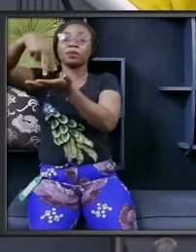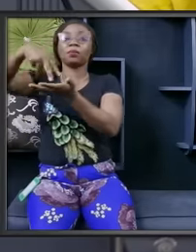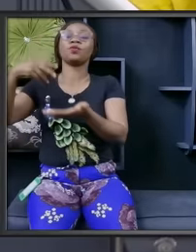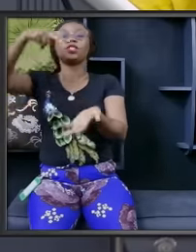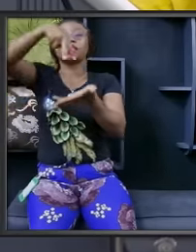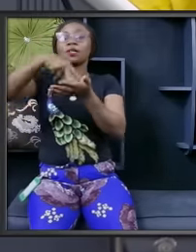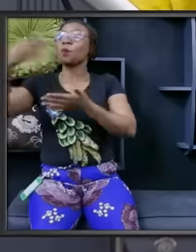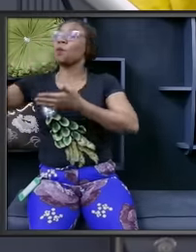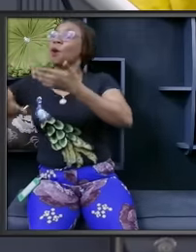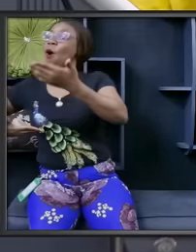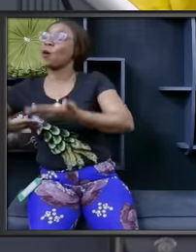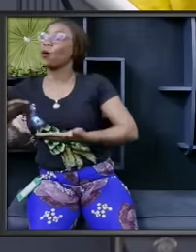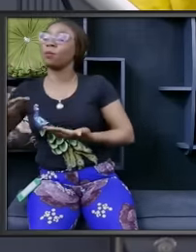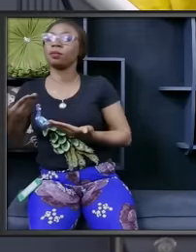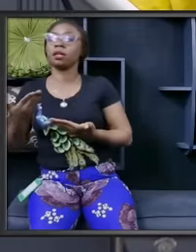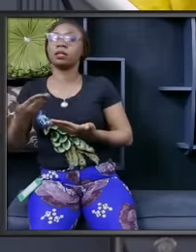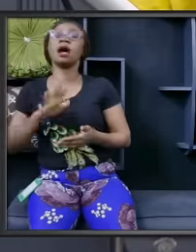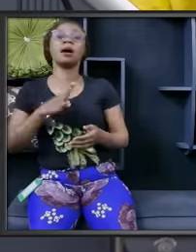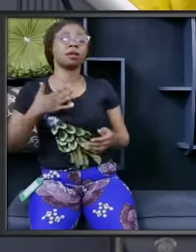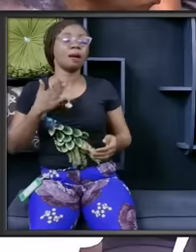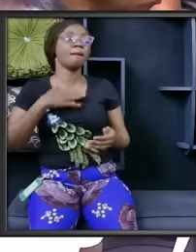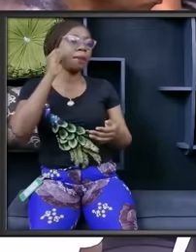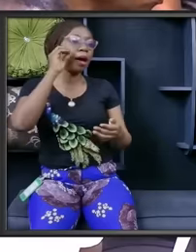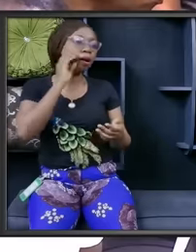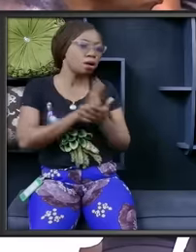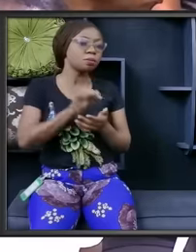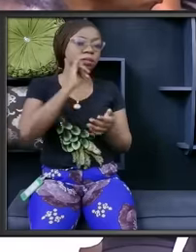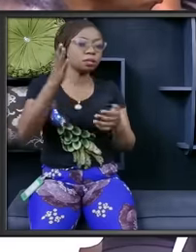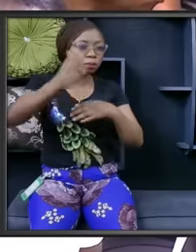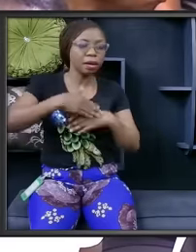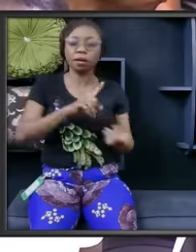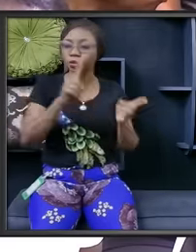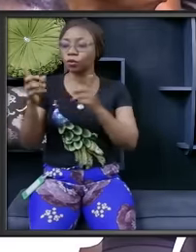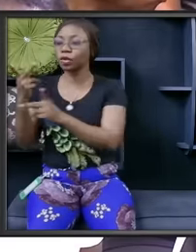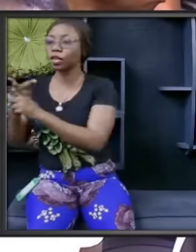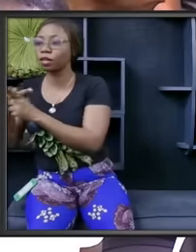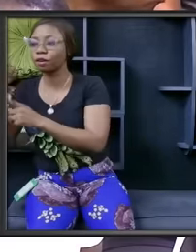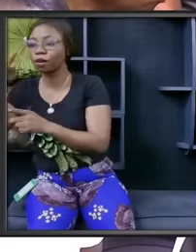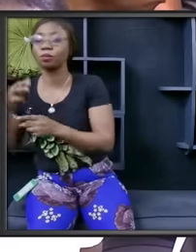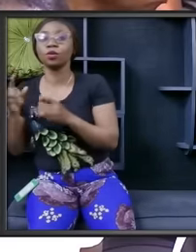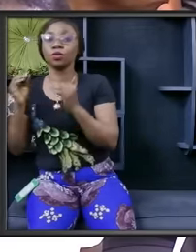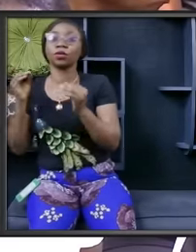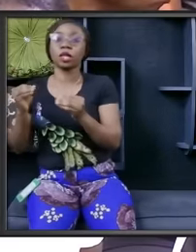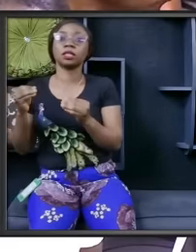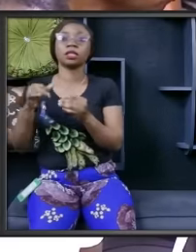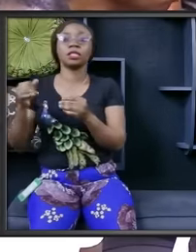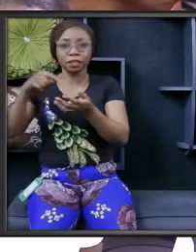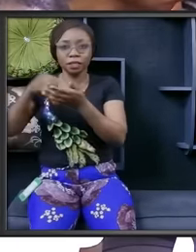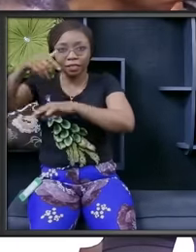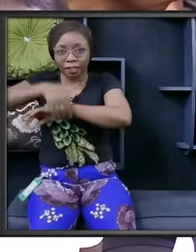enter. So I now discharge the woman. I say, my husband don't come back home. May I go take care of him so that this night he go take care of me for bed. Well.